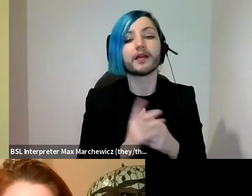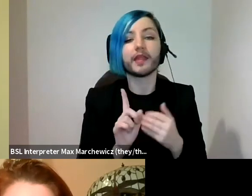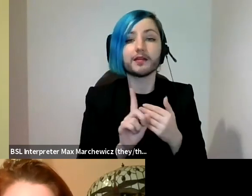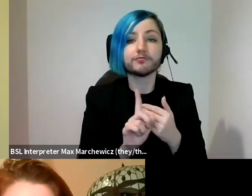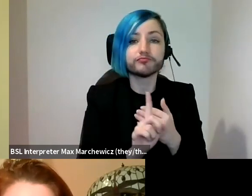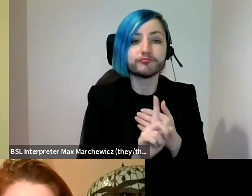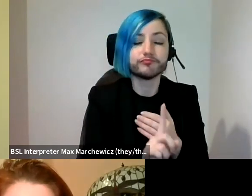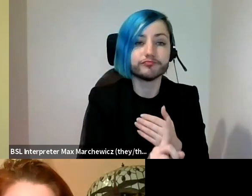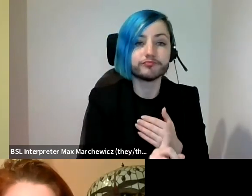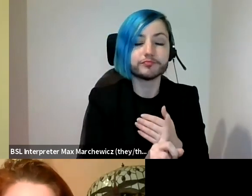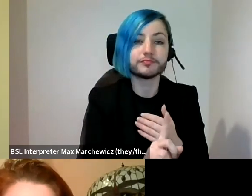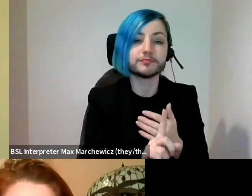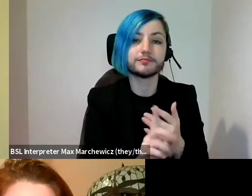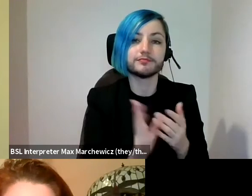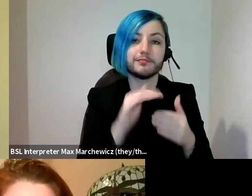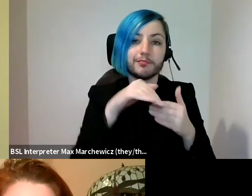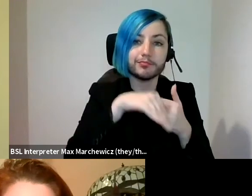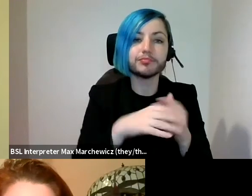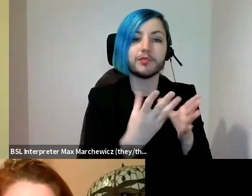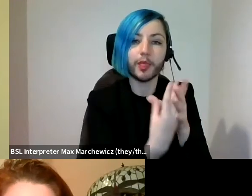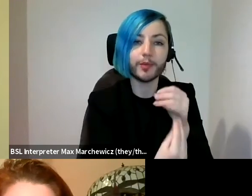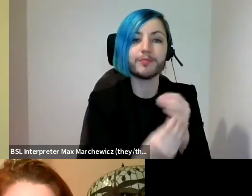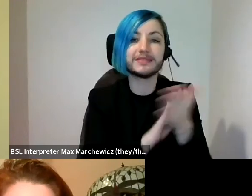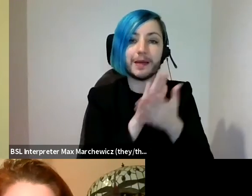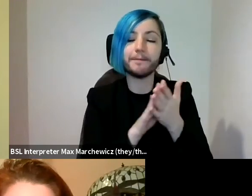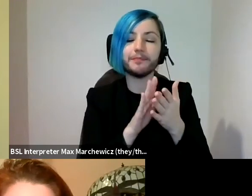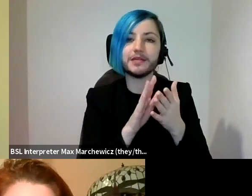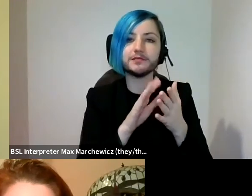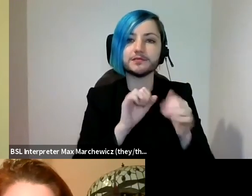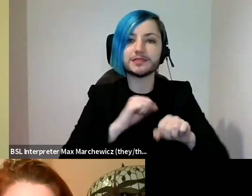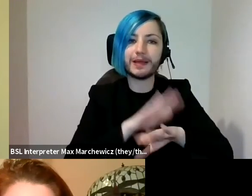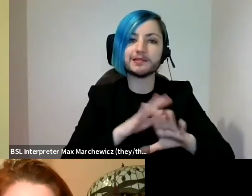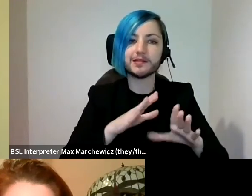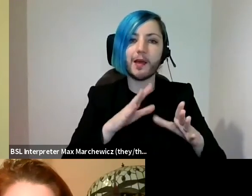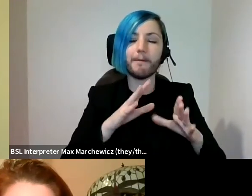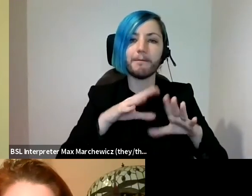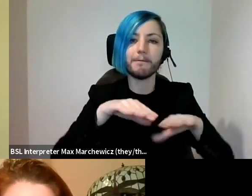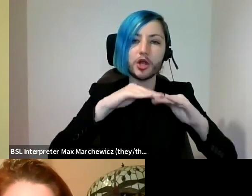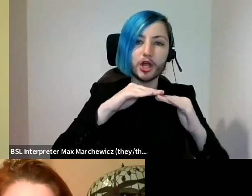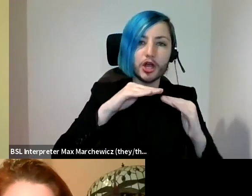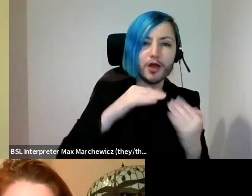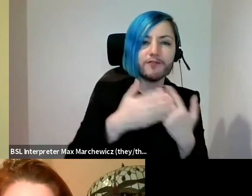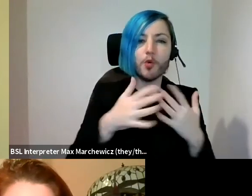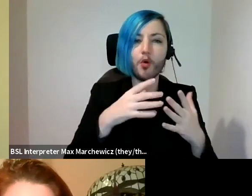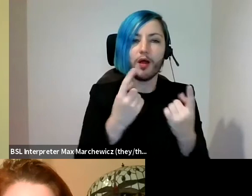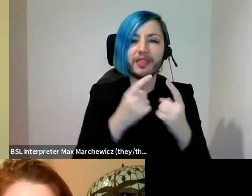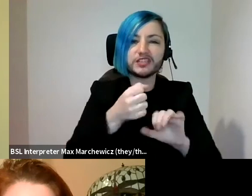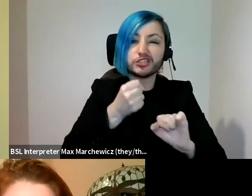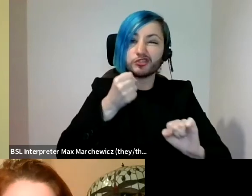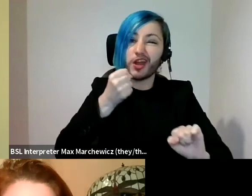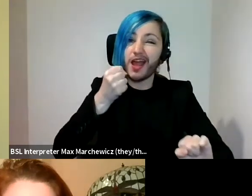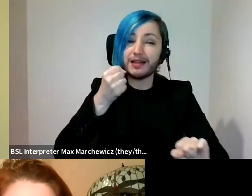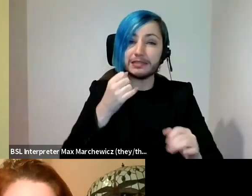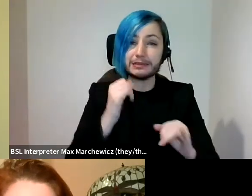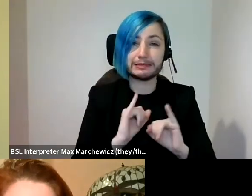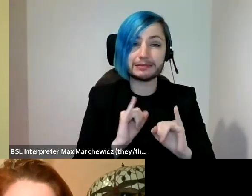in, then space-time starts to curve more, and you start to get a bit stretched, and things go badly wrong. If